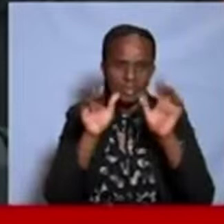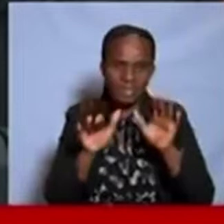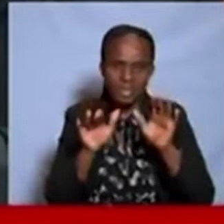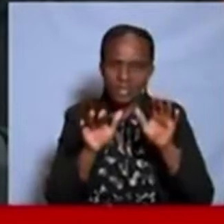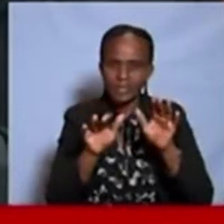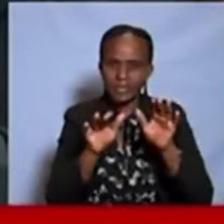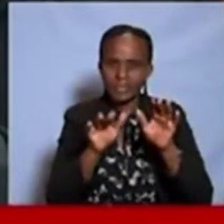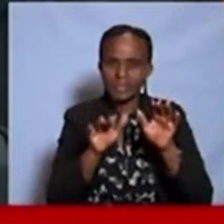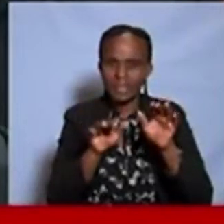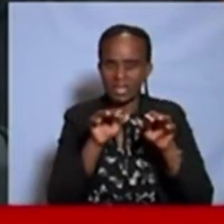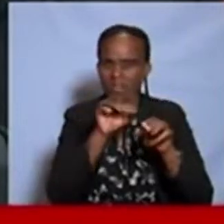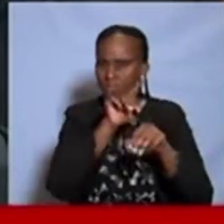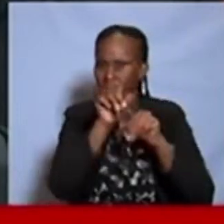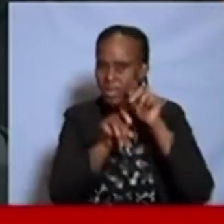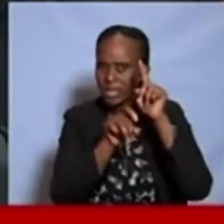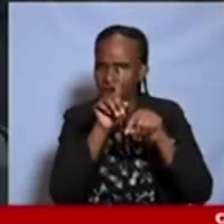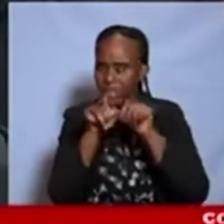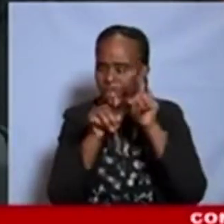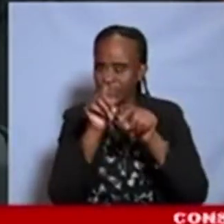query.